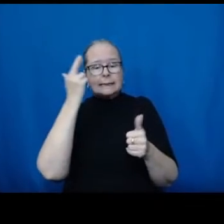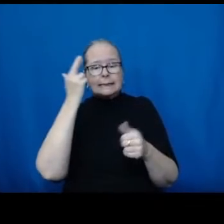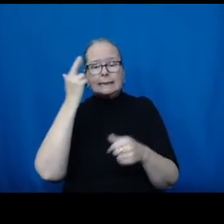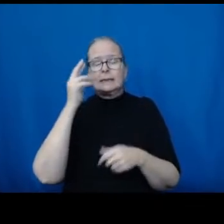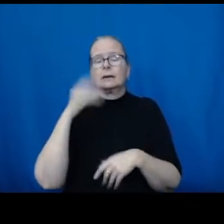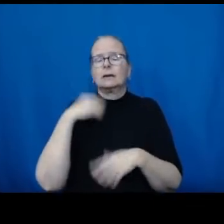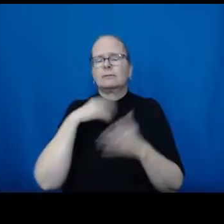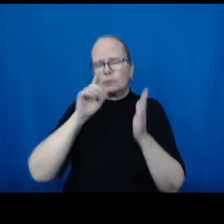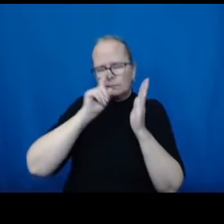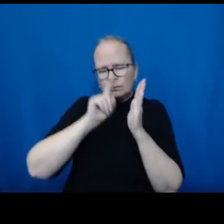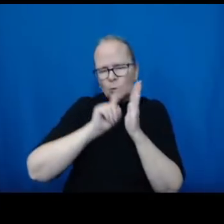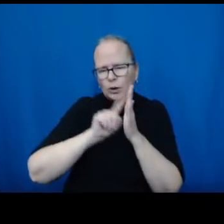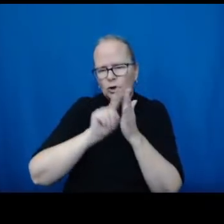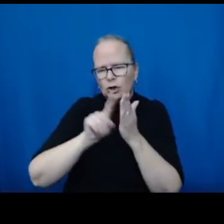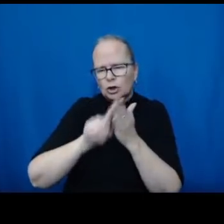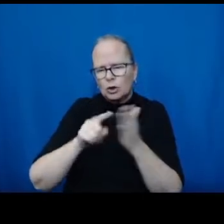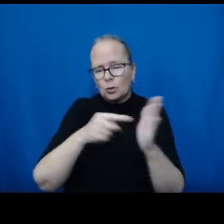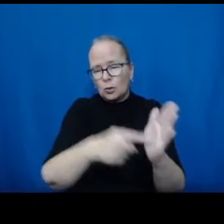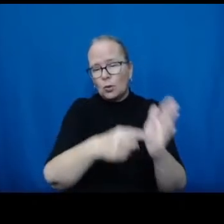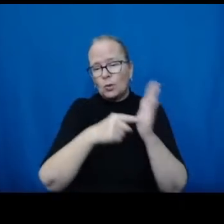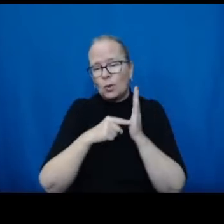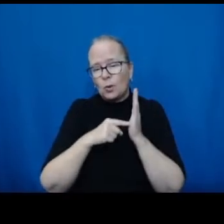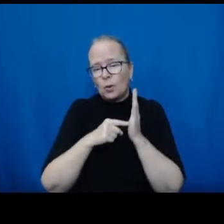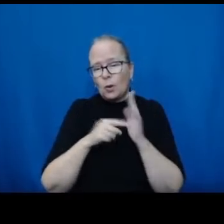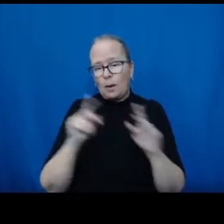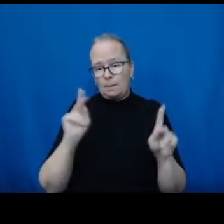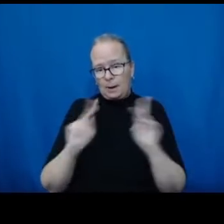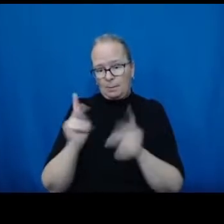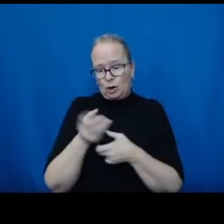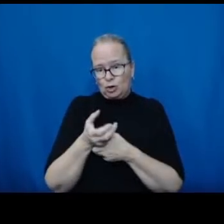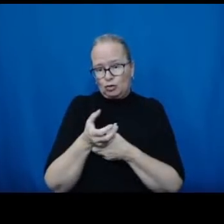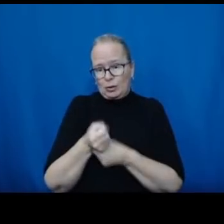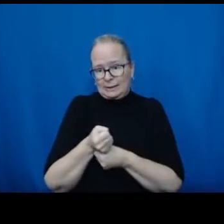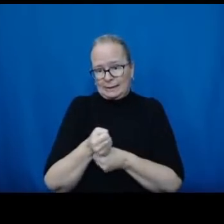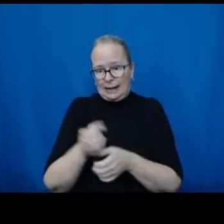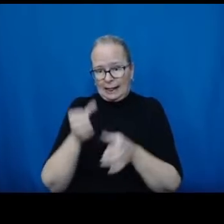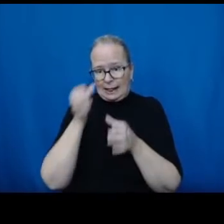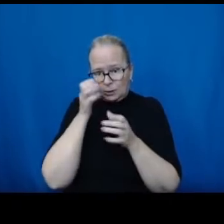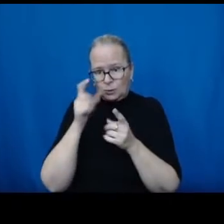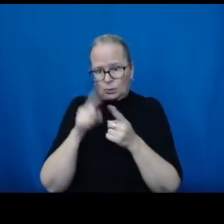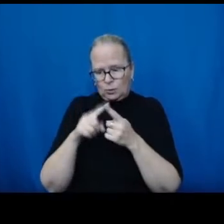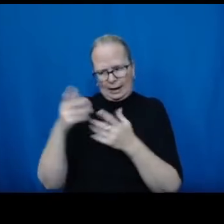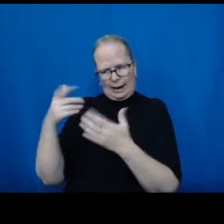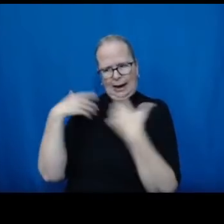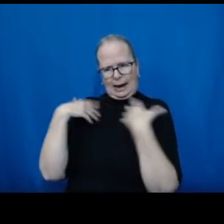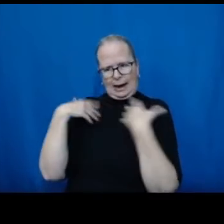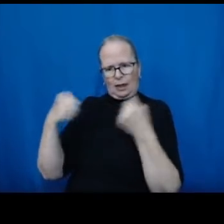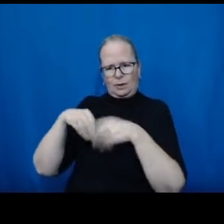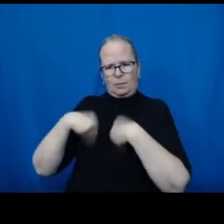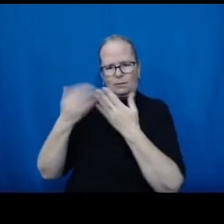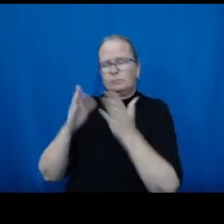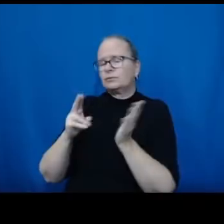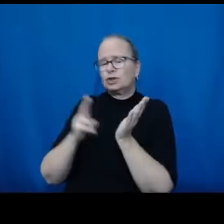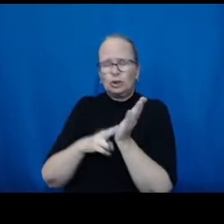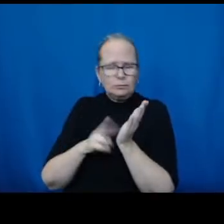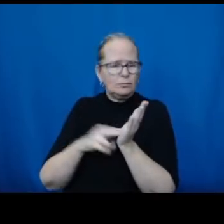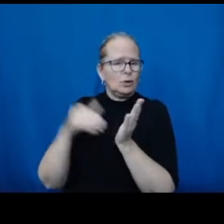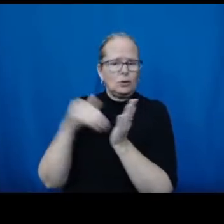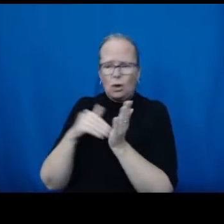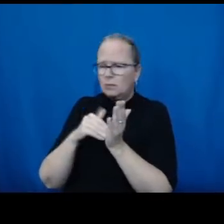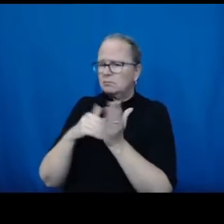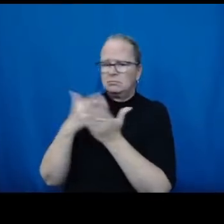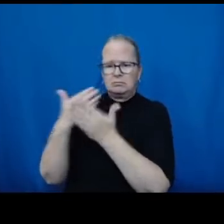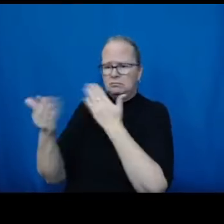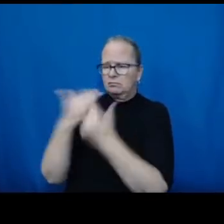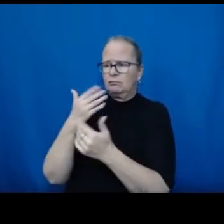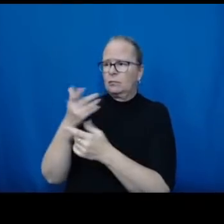providers. Whether you're talking about nurses or physicians, you name it, a healthcare provider, they're trusted voices in this space. So even if it's a